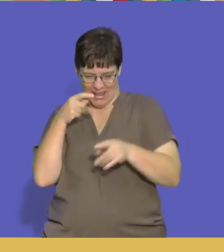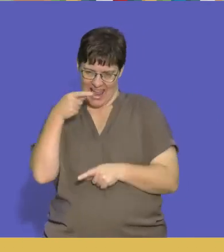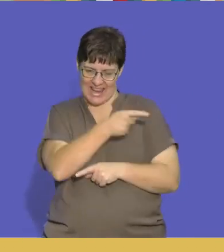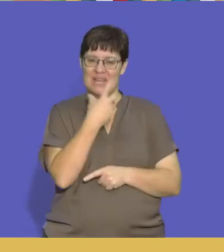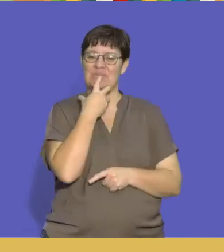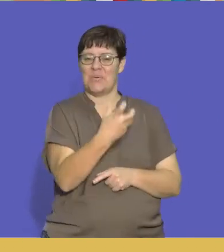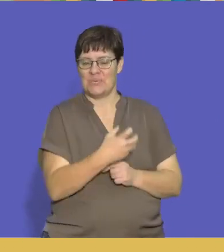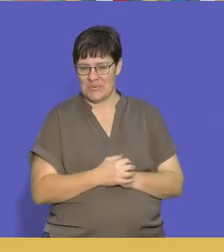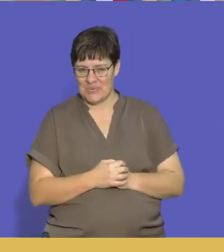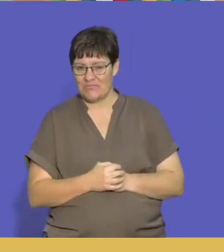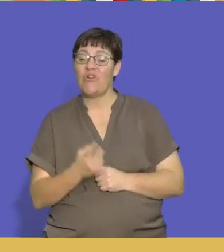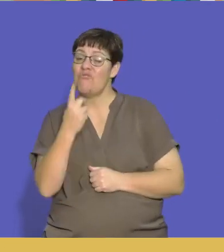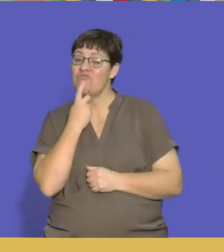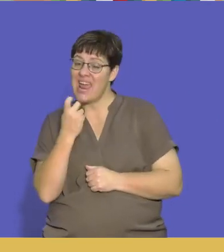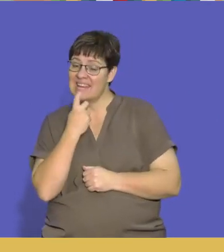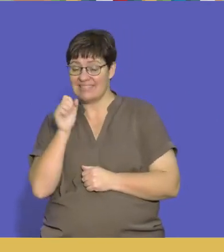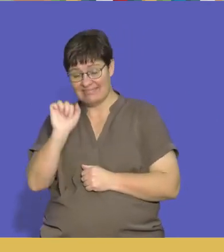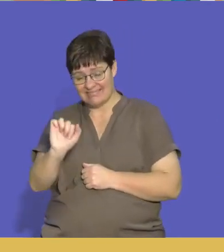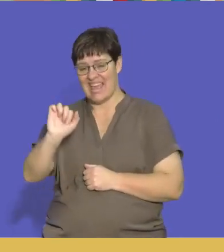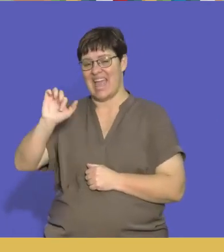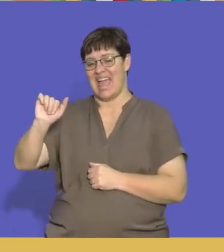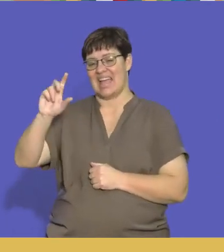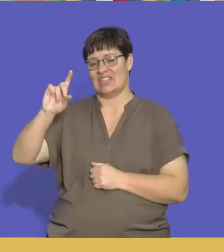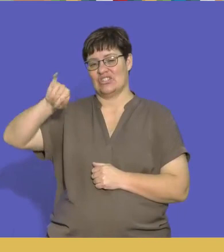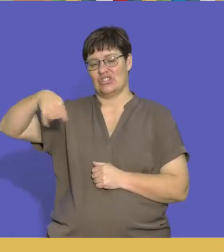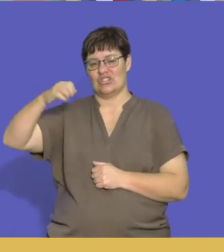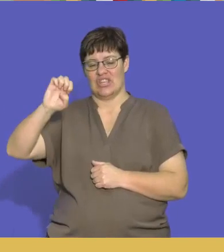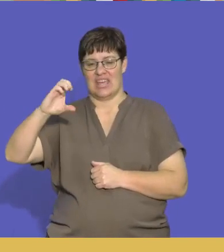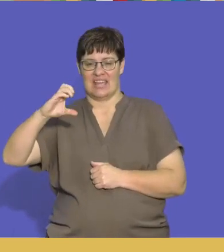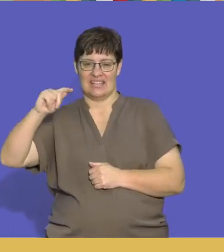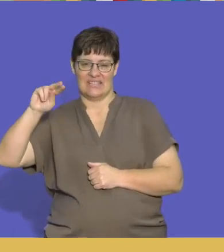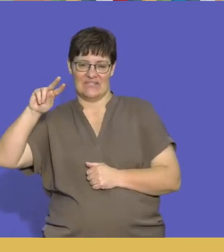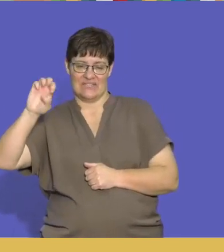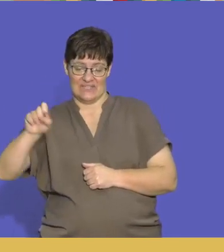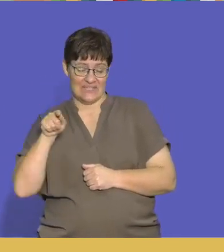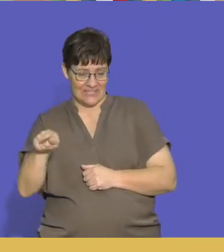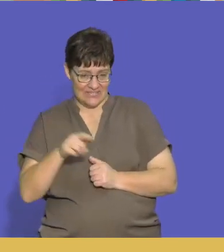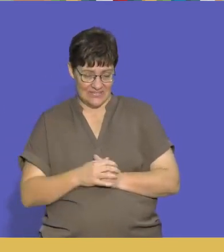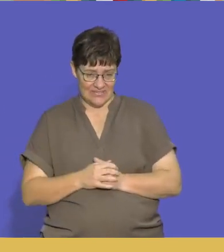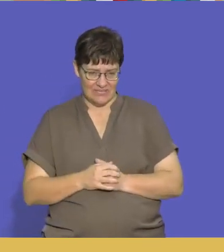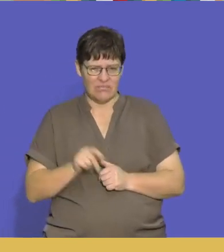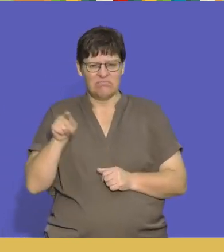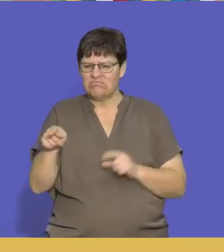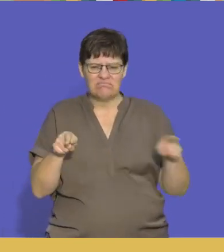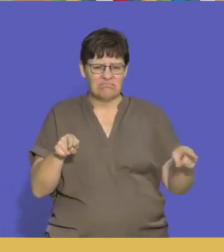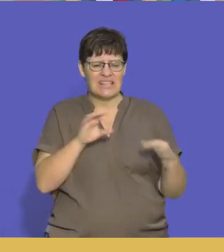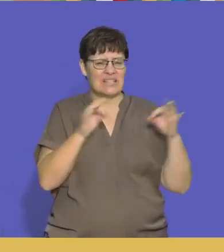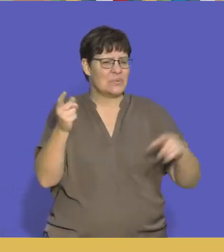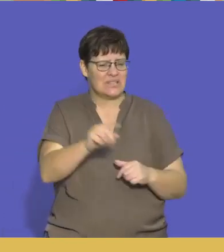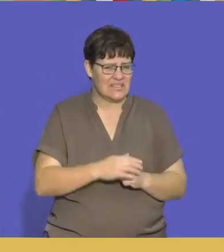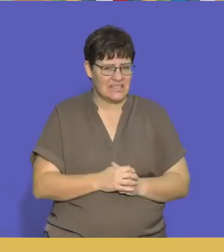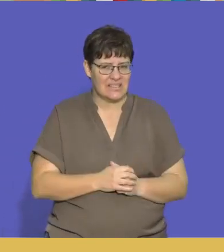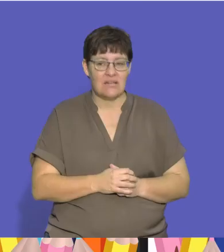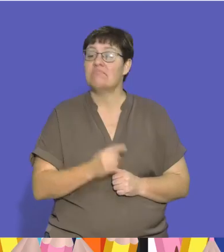the tomatoes, so red is the adjective. I say, what is the adjective in that sentence?